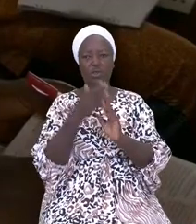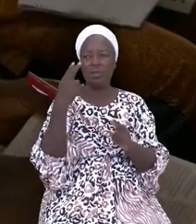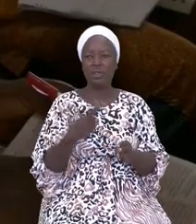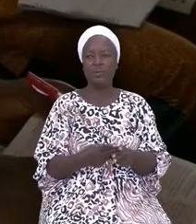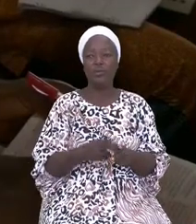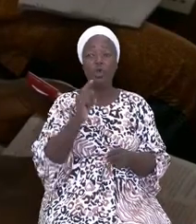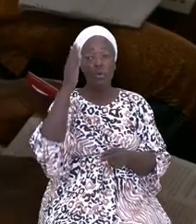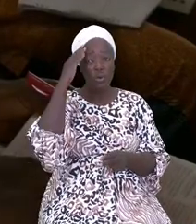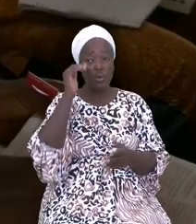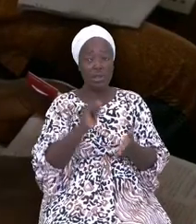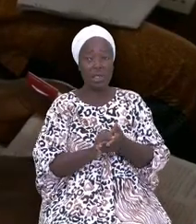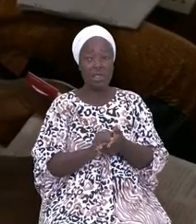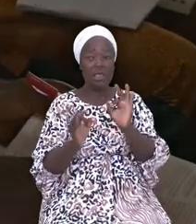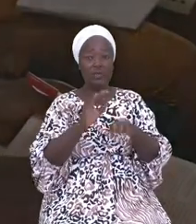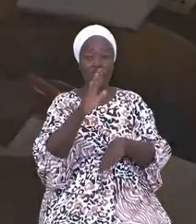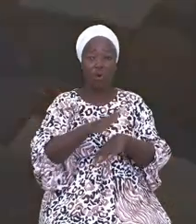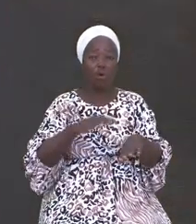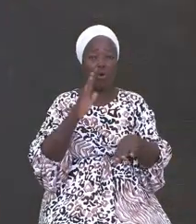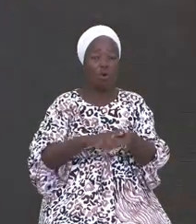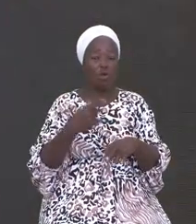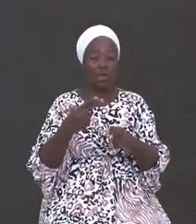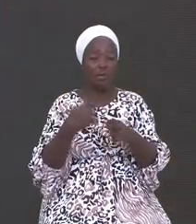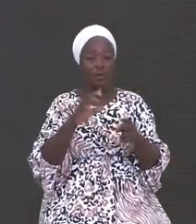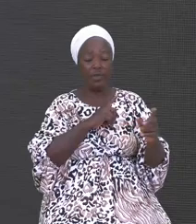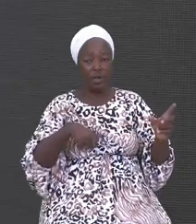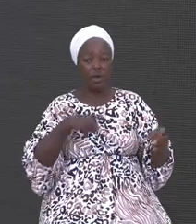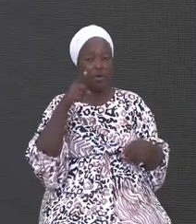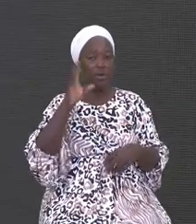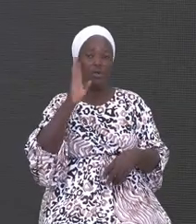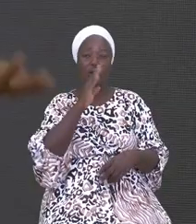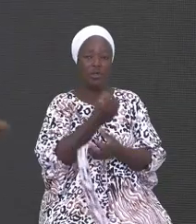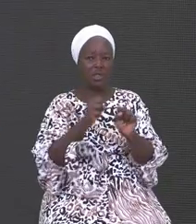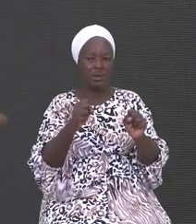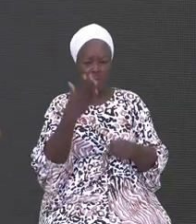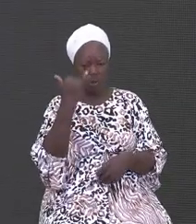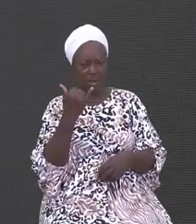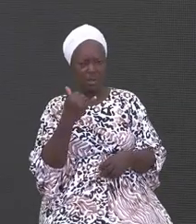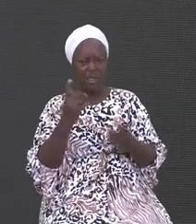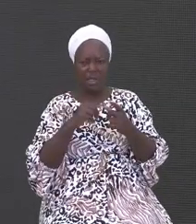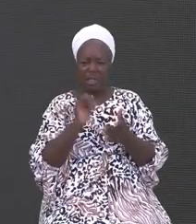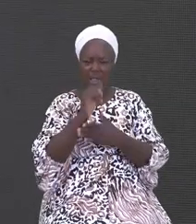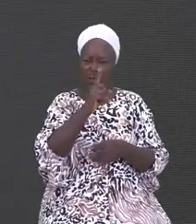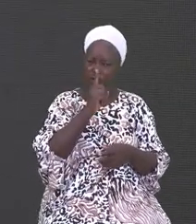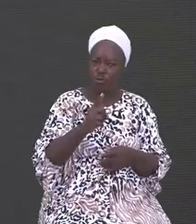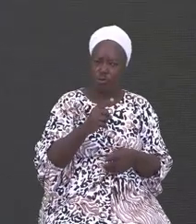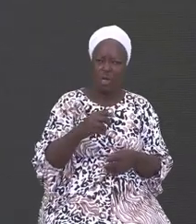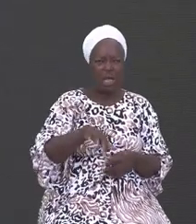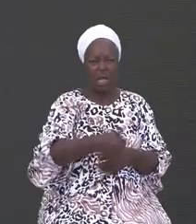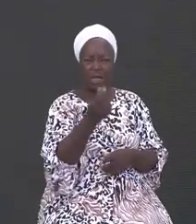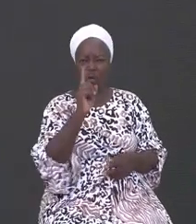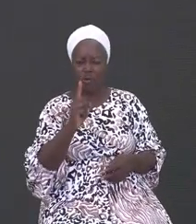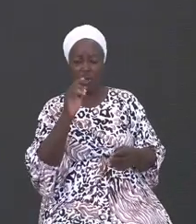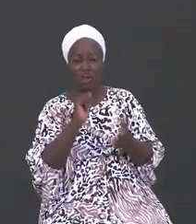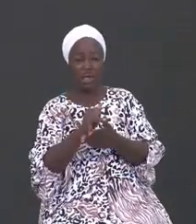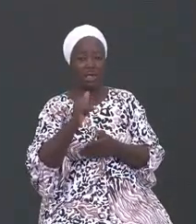You know that if you call on the name of the Lord, you'll be saved. Why? That's a fact. Whosoever shall